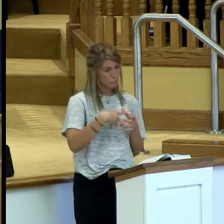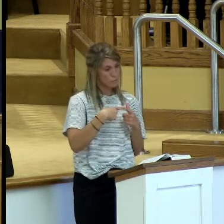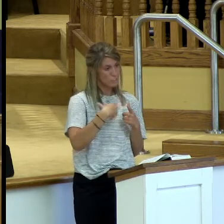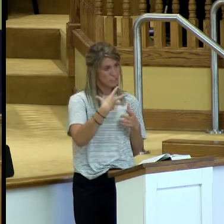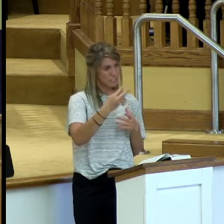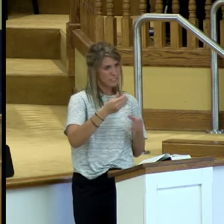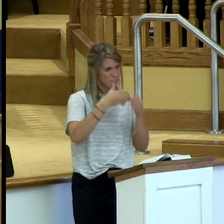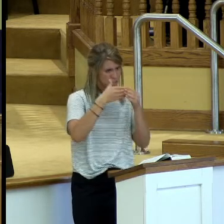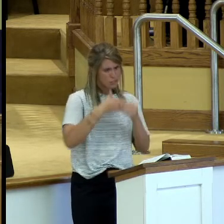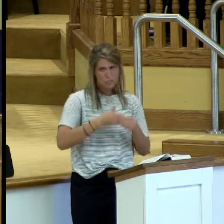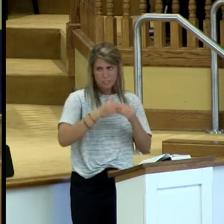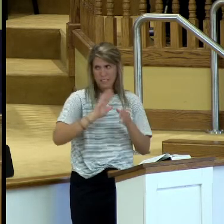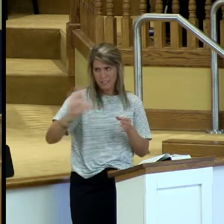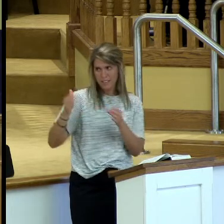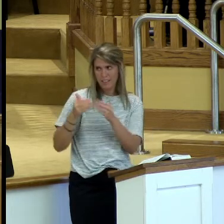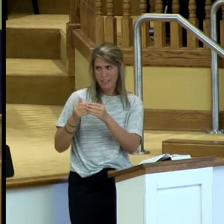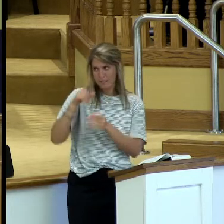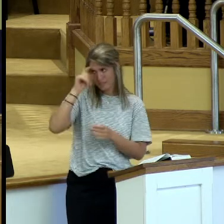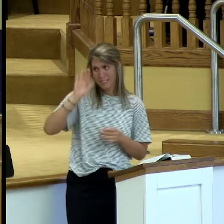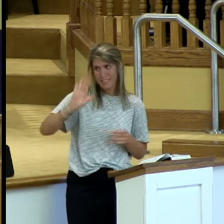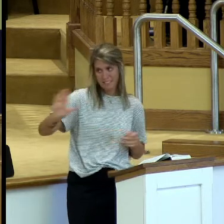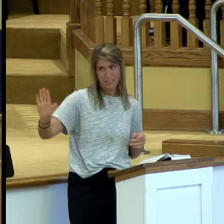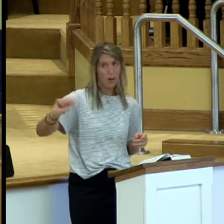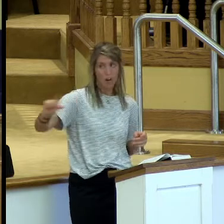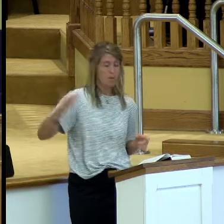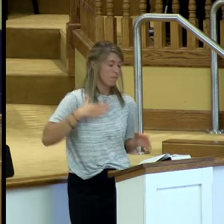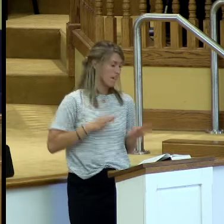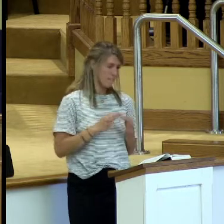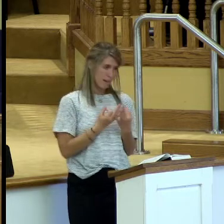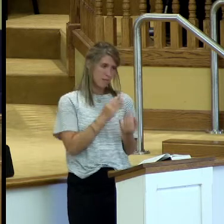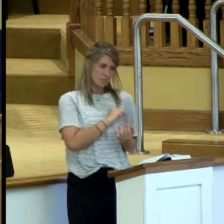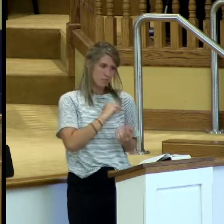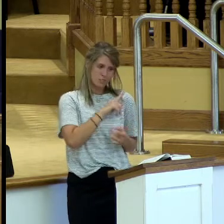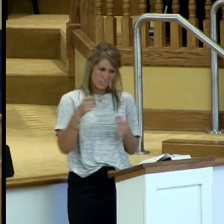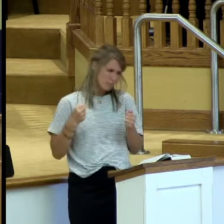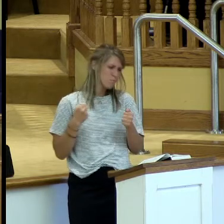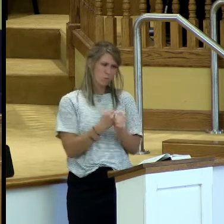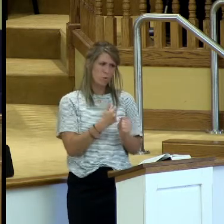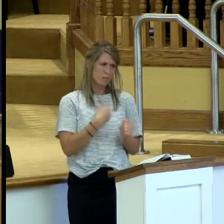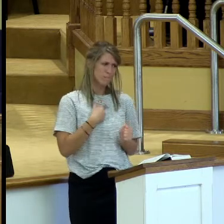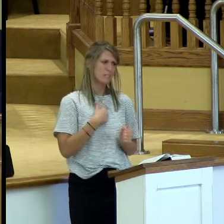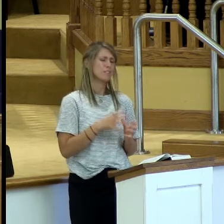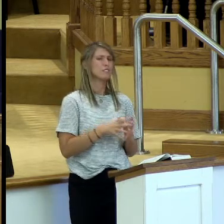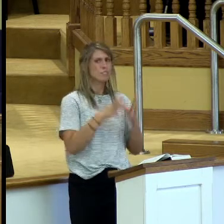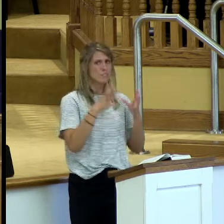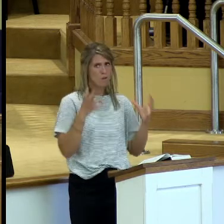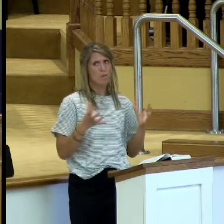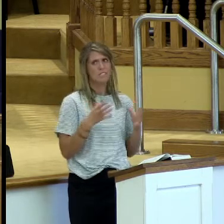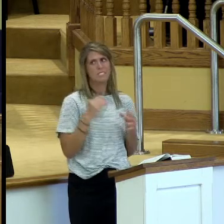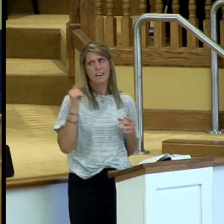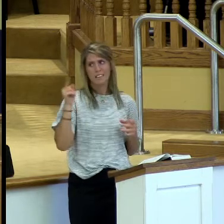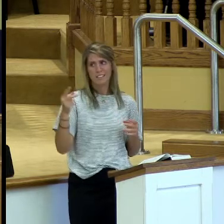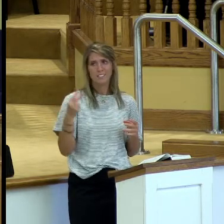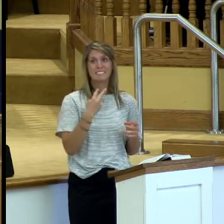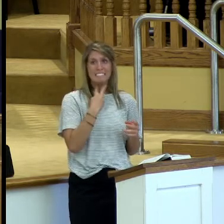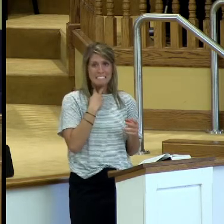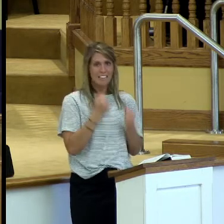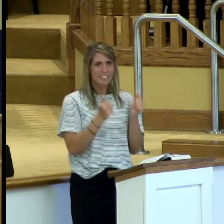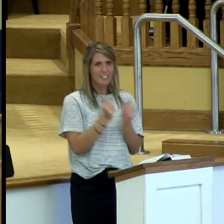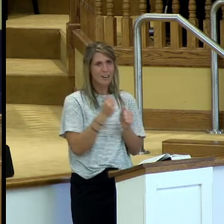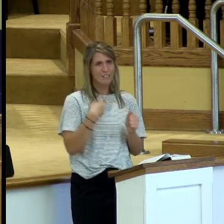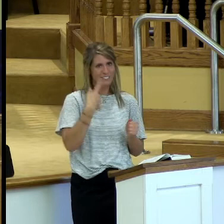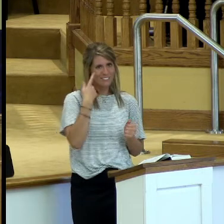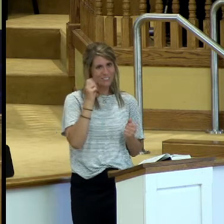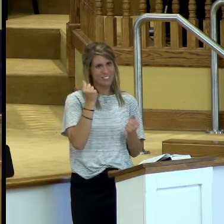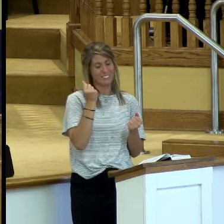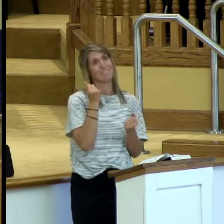tonight, shake each one of their hands, because they're all missionaries as well. They back me just as much as anybody. And they're stuck in a car with me